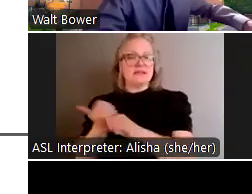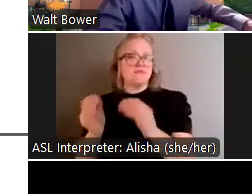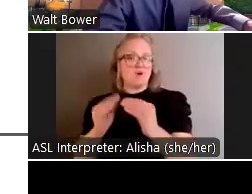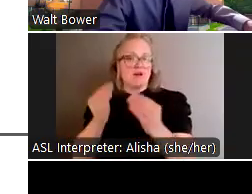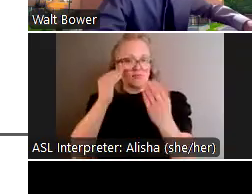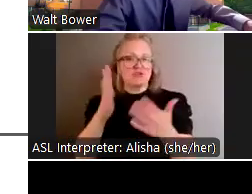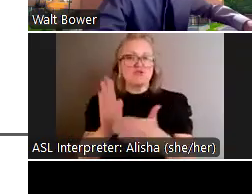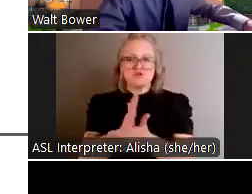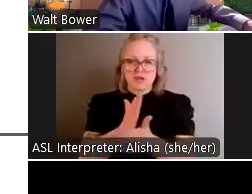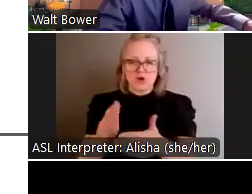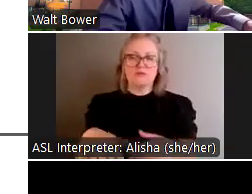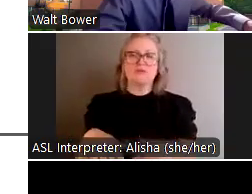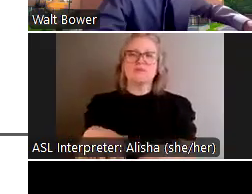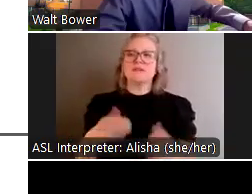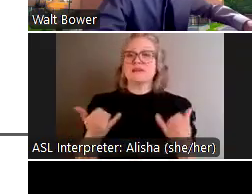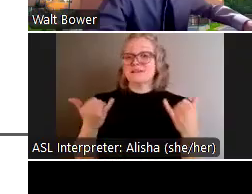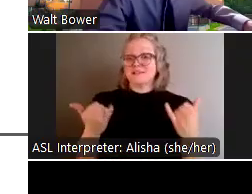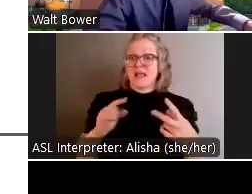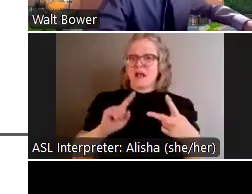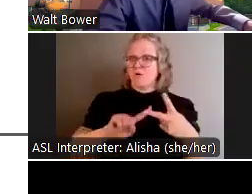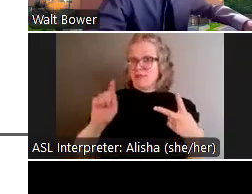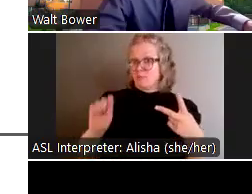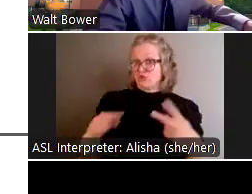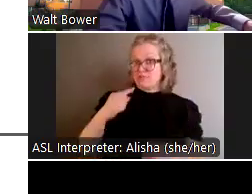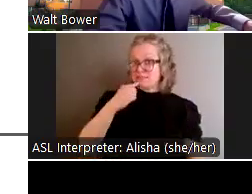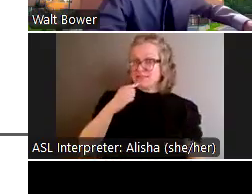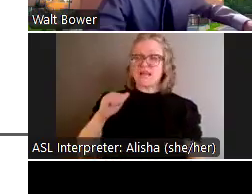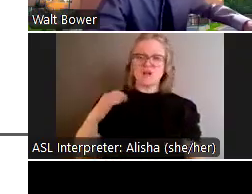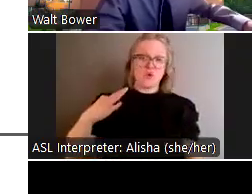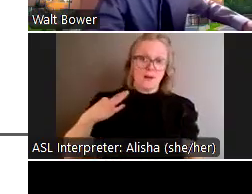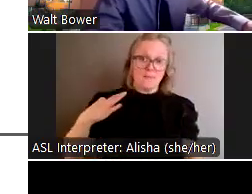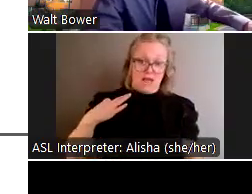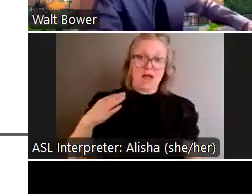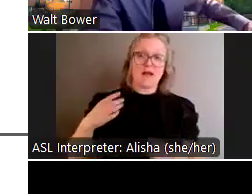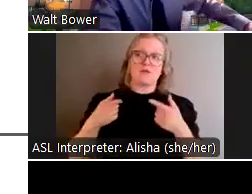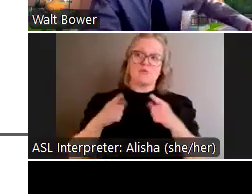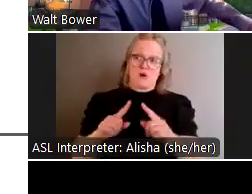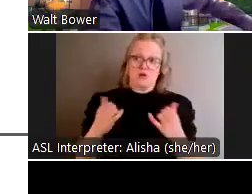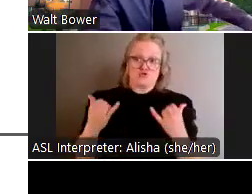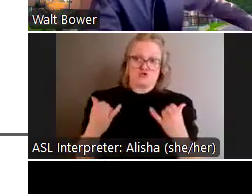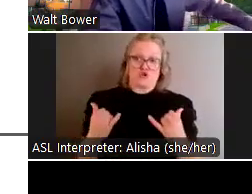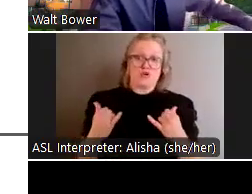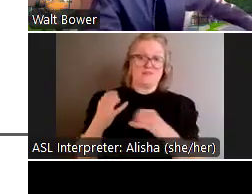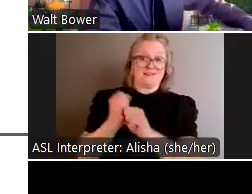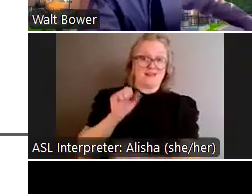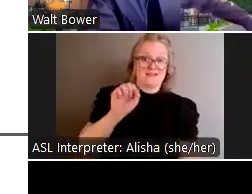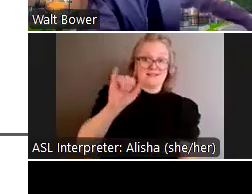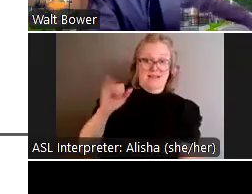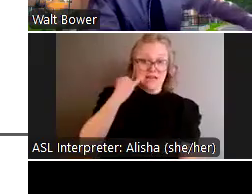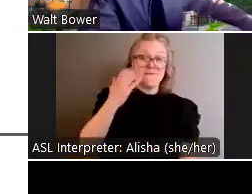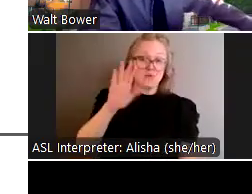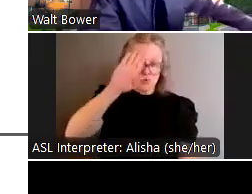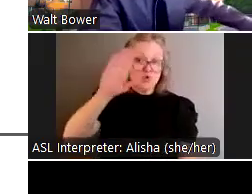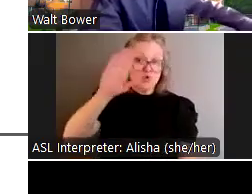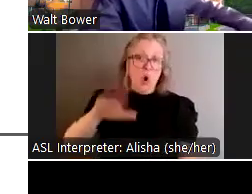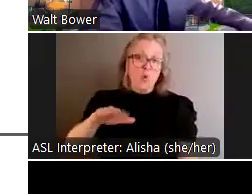This question is, can you apply while currently receiving SSI if you know you will lose SSI in the